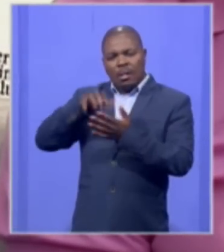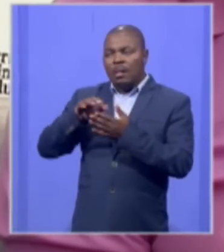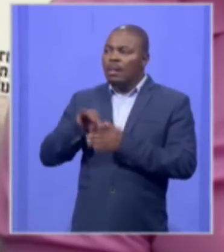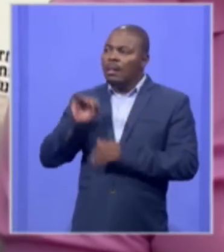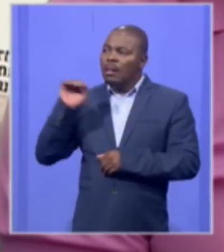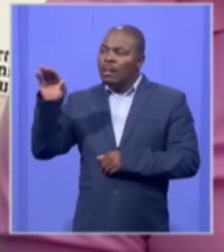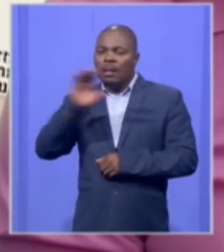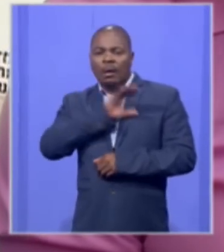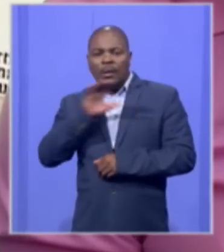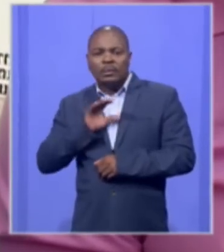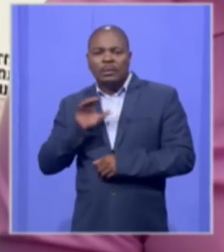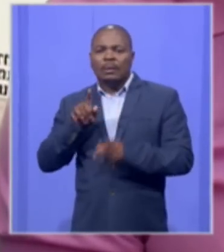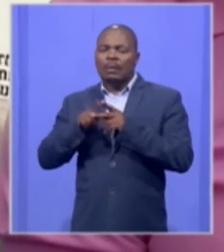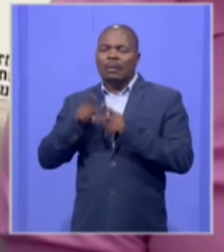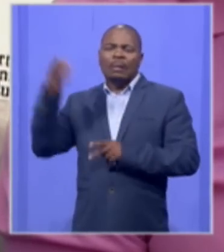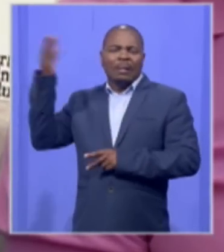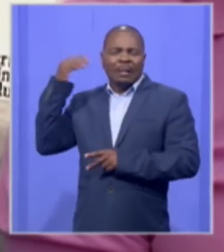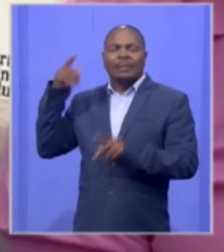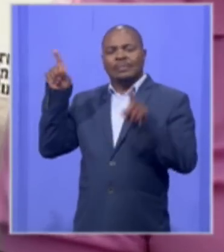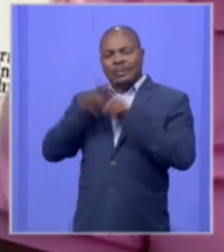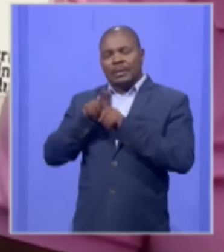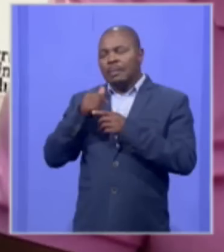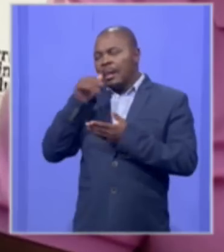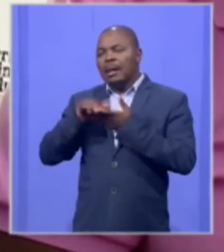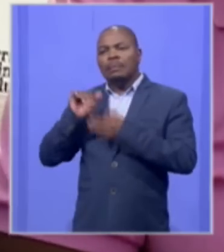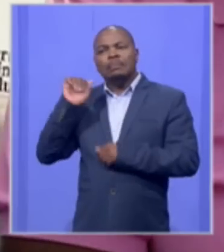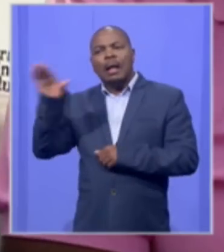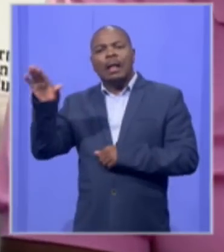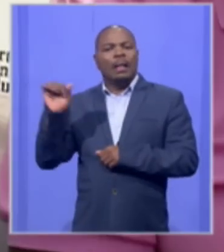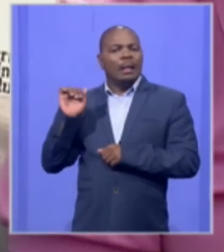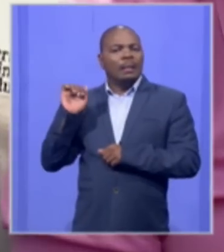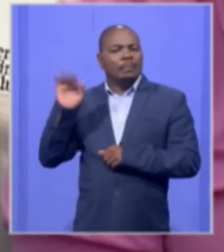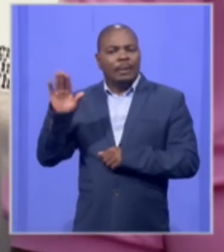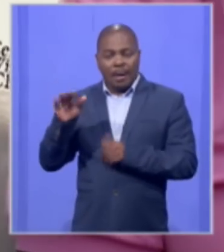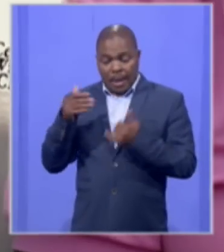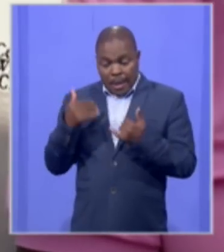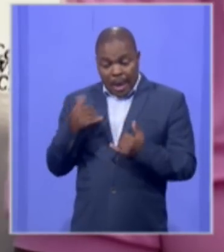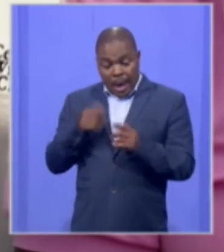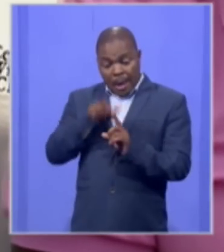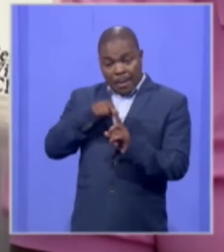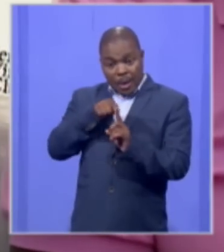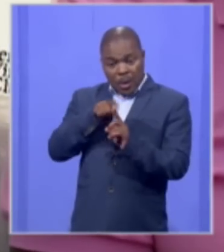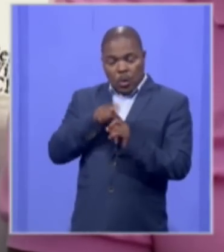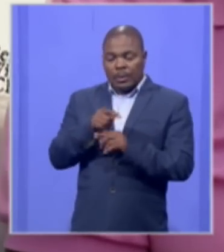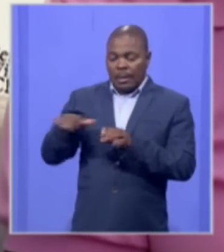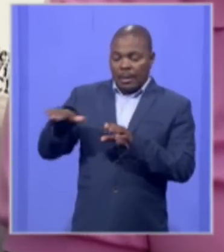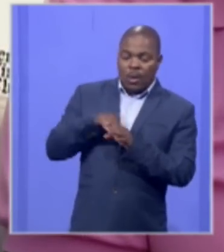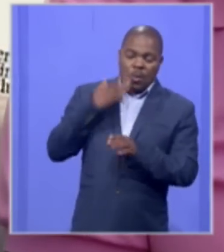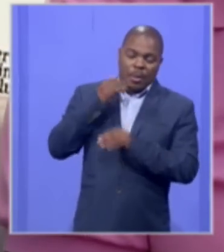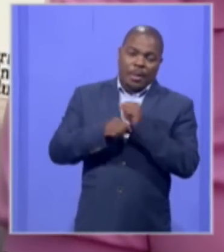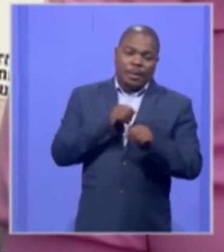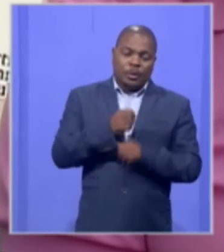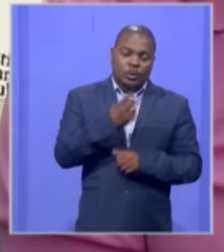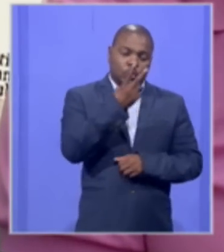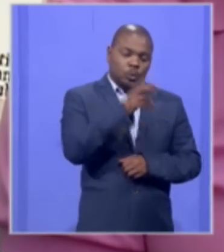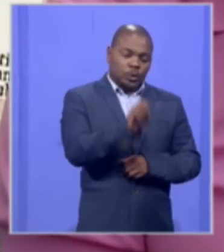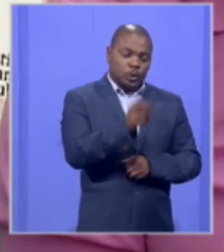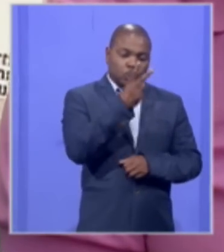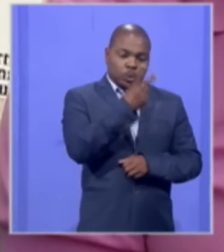dikhanselara le tse di neng di feta. Mare se re se itemogetseng ka o a tseneng ka 2021 ka